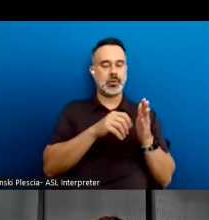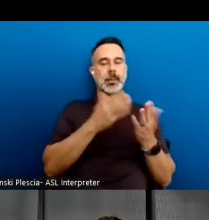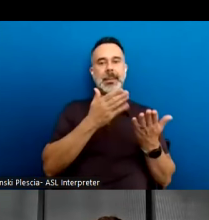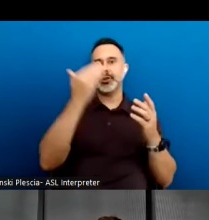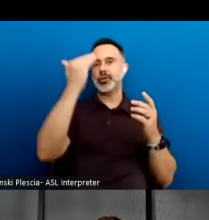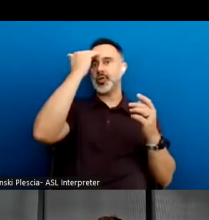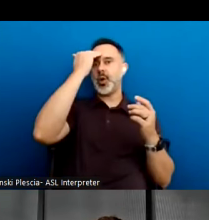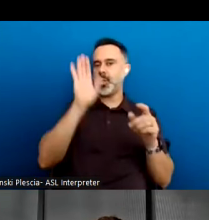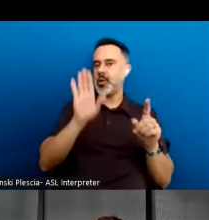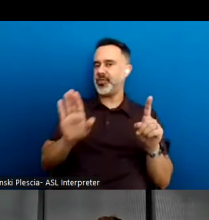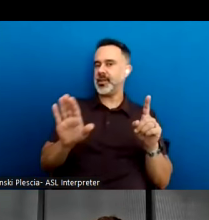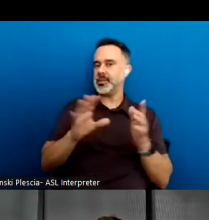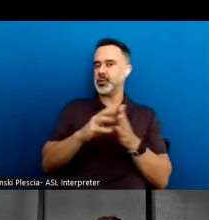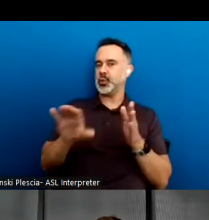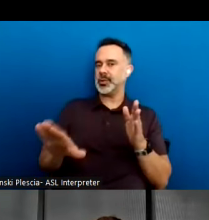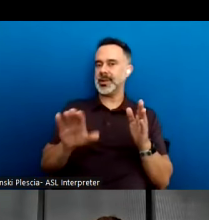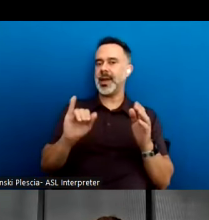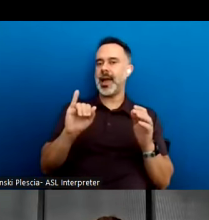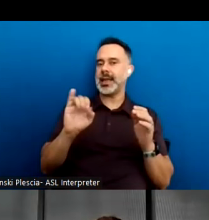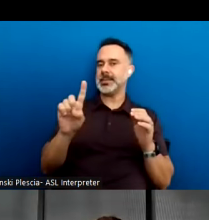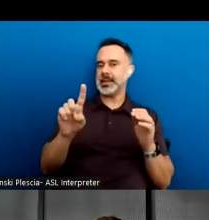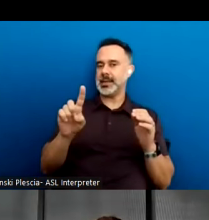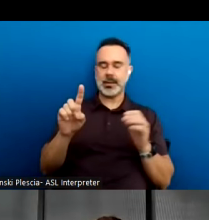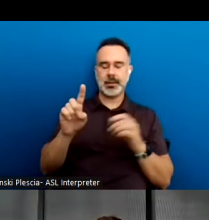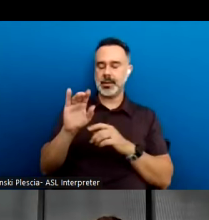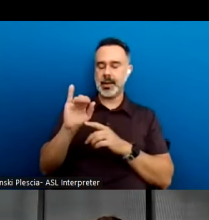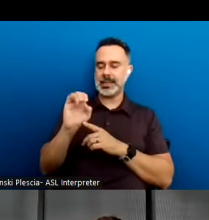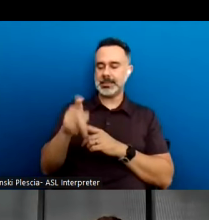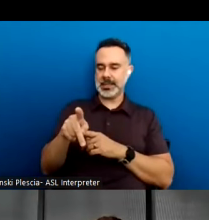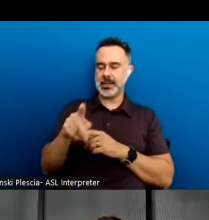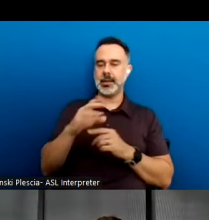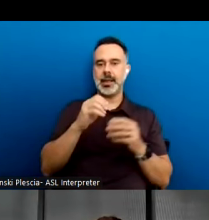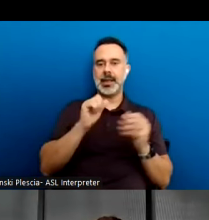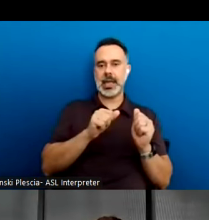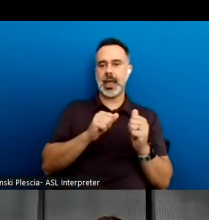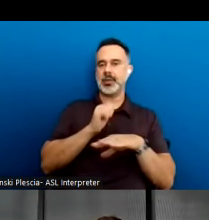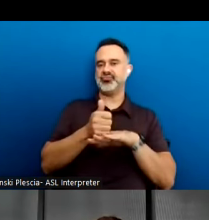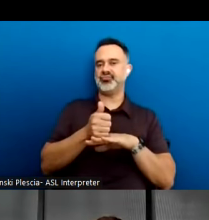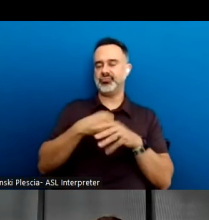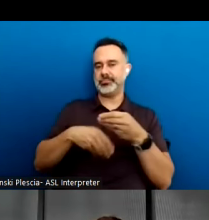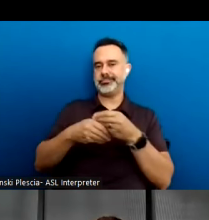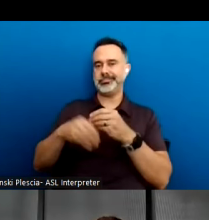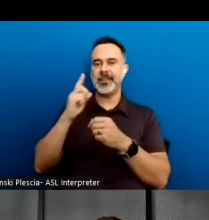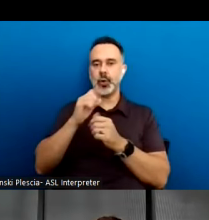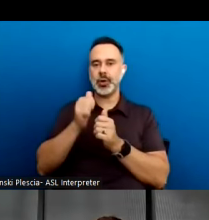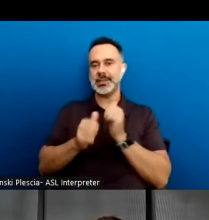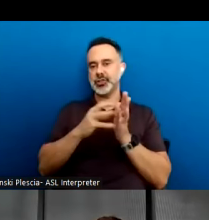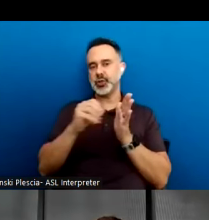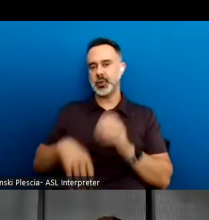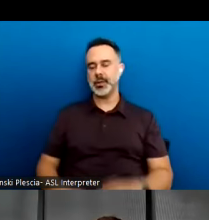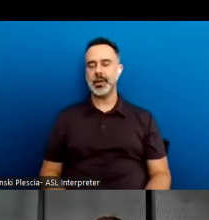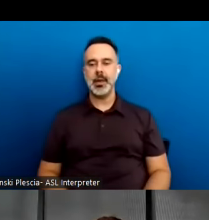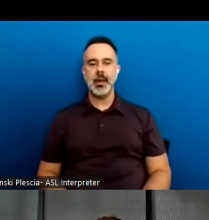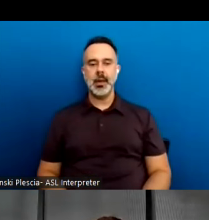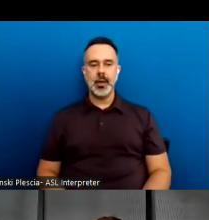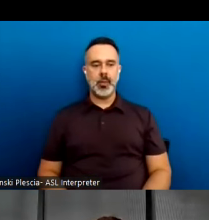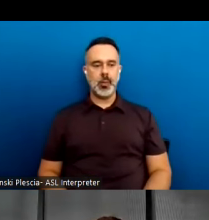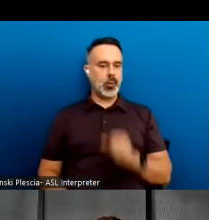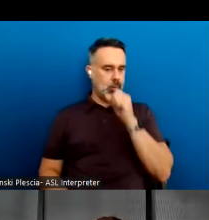students' IEPs, they will be able to then scaffold it for each student. So I'll let Tony go ahead.